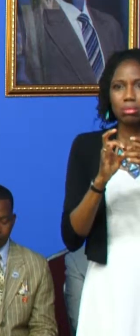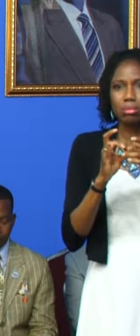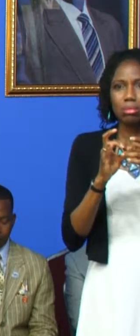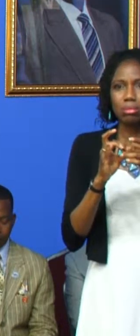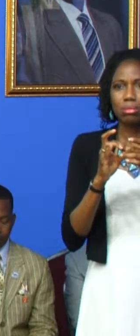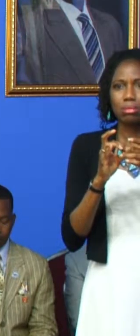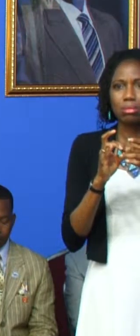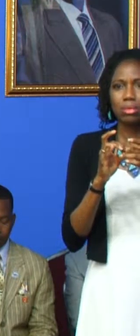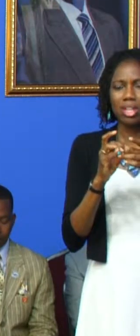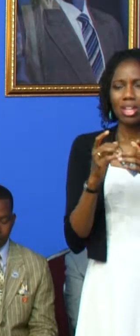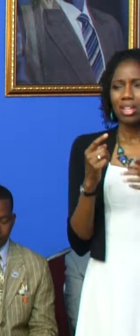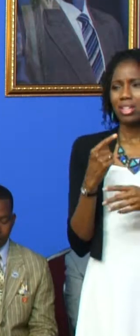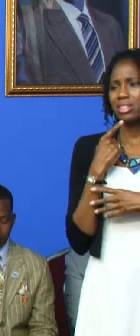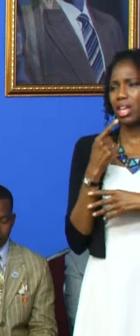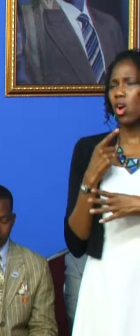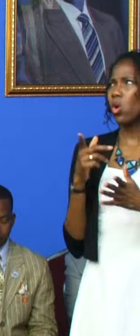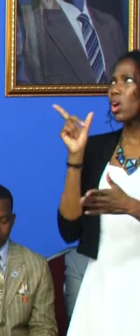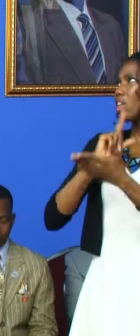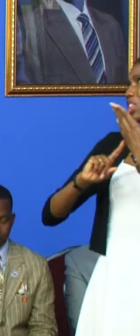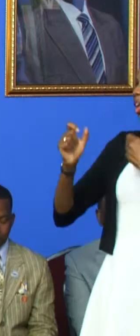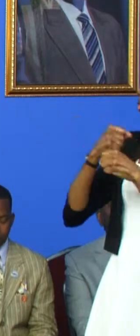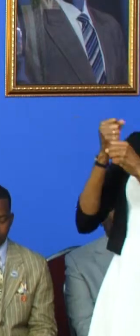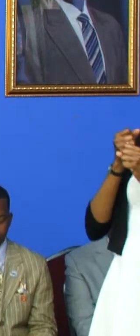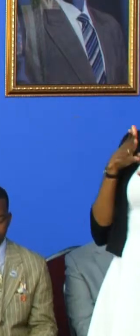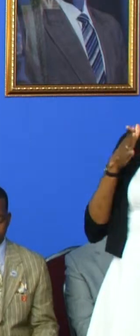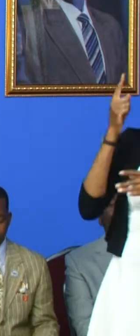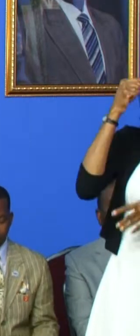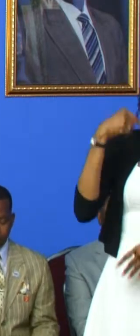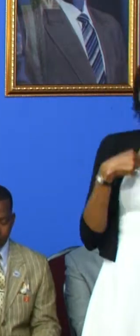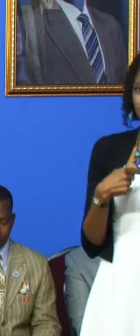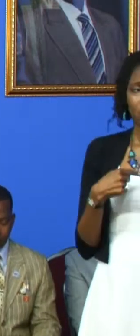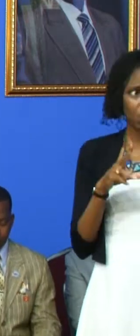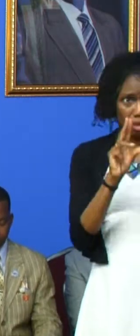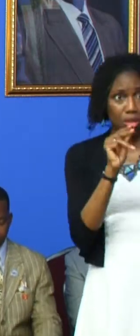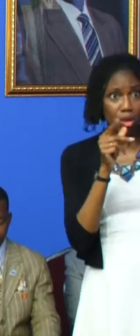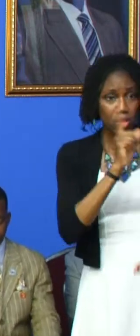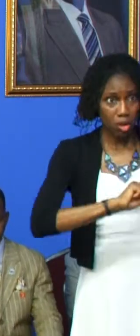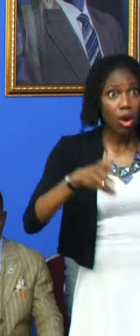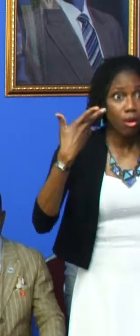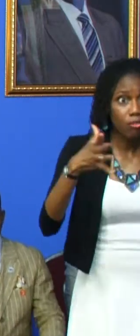And you're talking about the Lord will make a way. He'd already made a way.